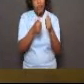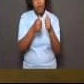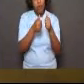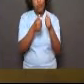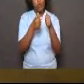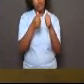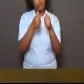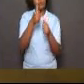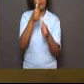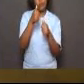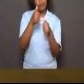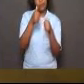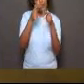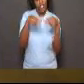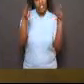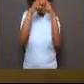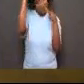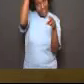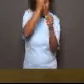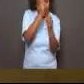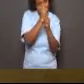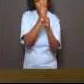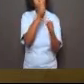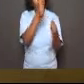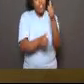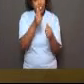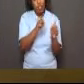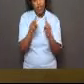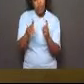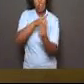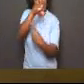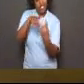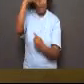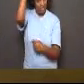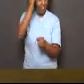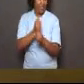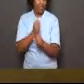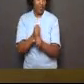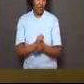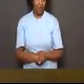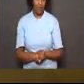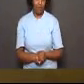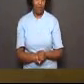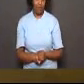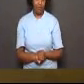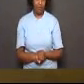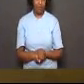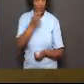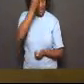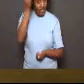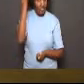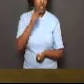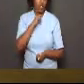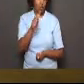jurisdiction of the federal government or the regional governments. Do not forget